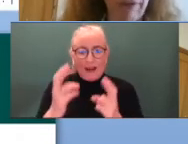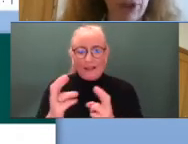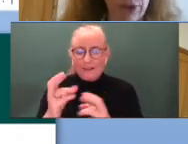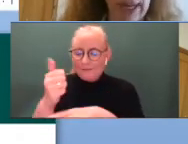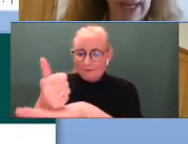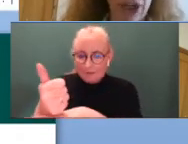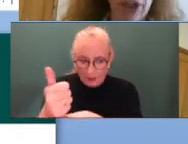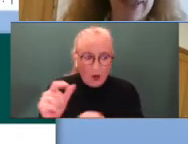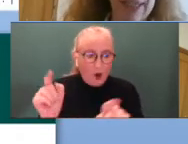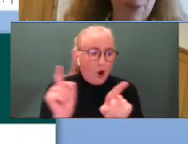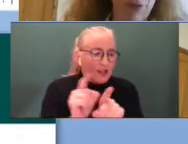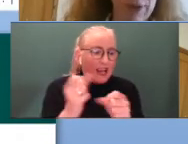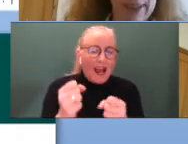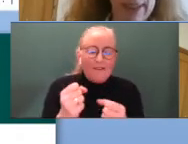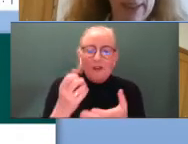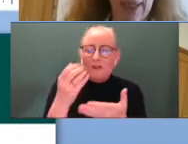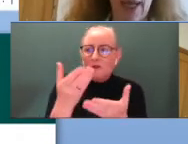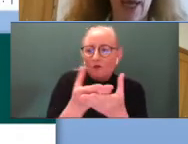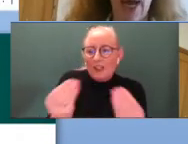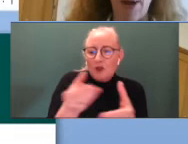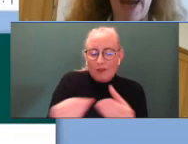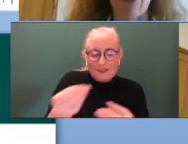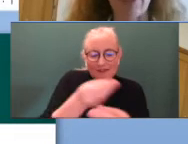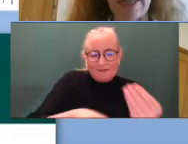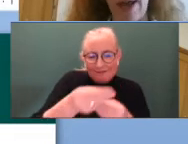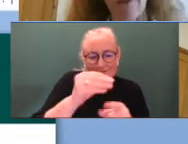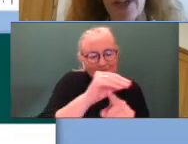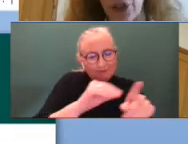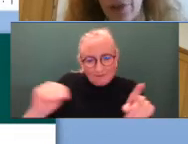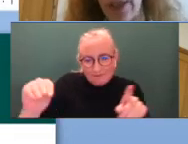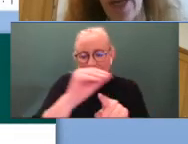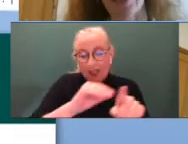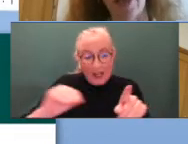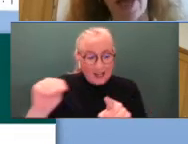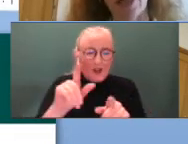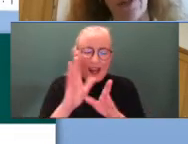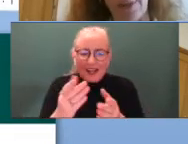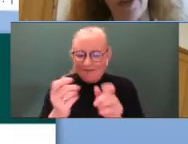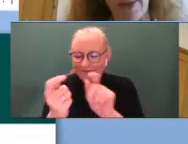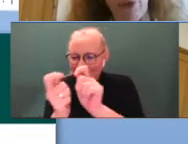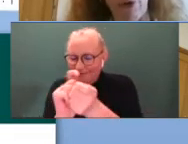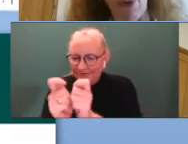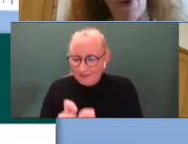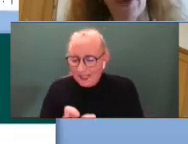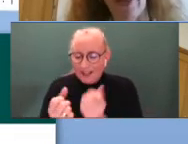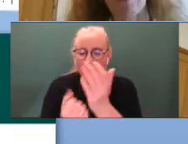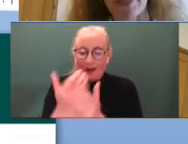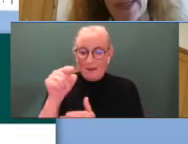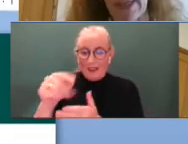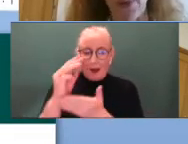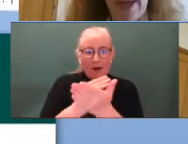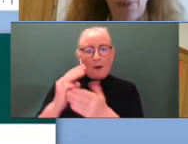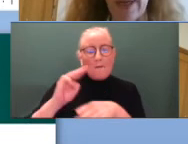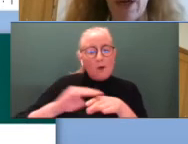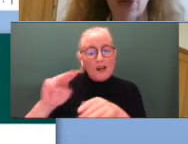issue around resource allocation and assessment processes and really fine-tuning that and developing that more and more,